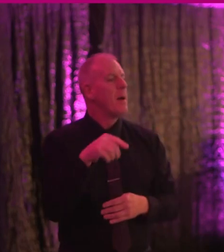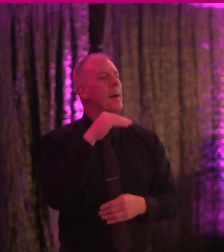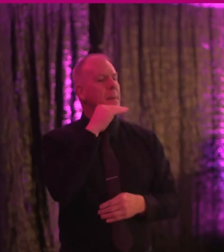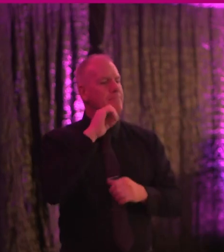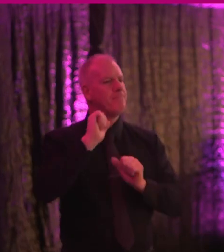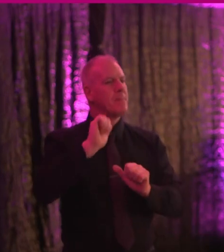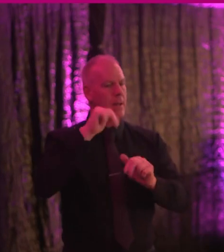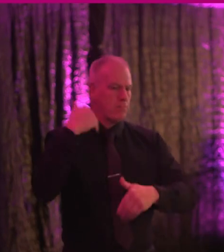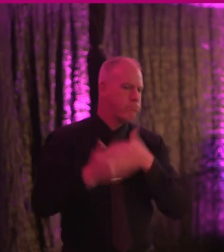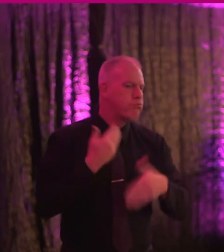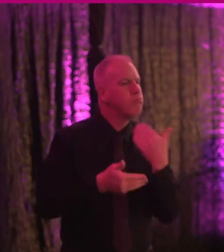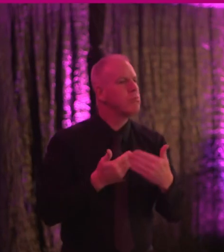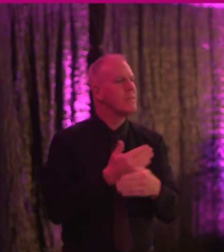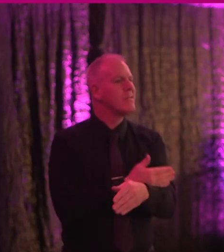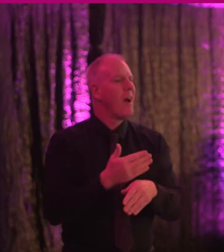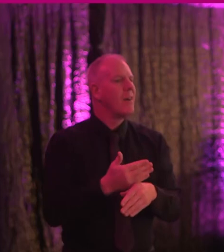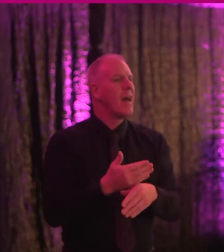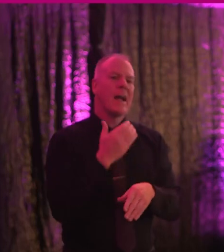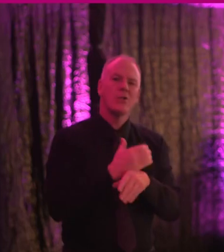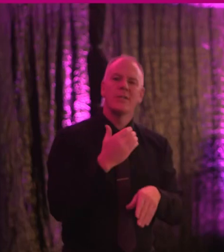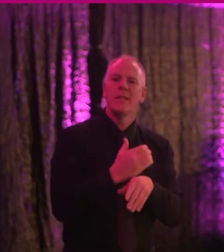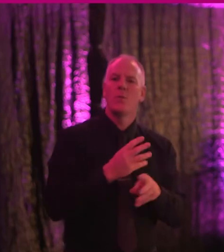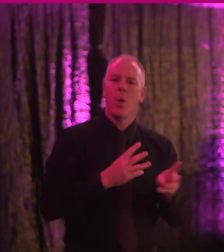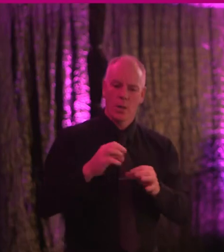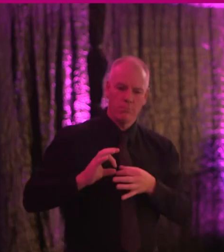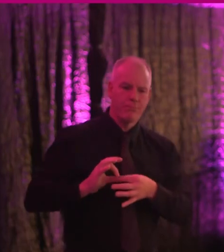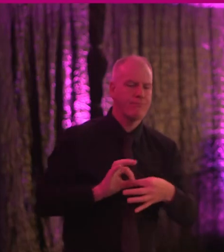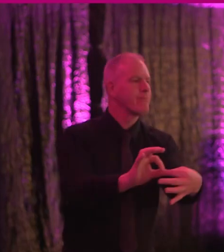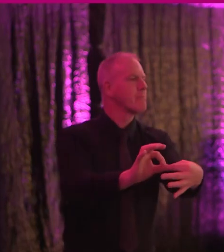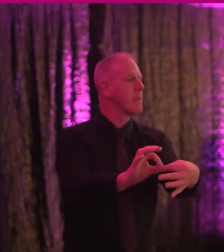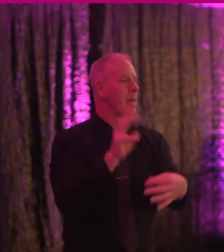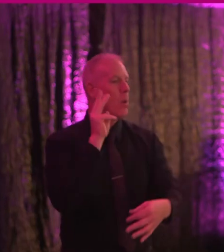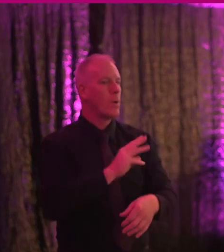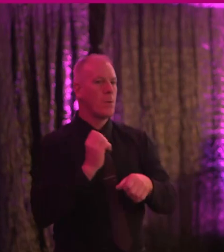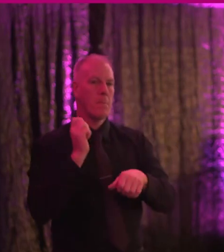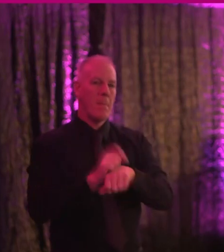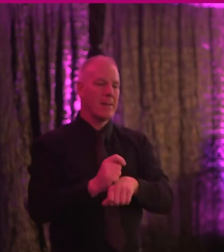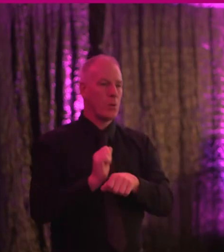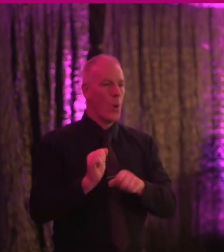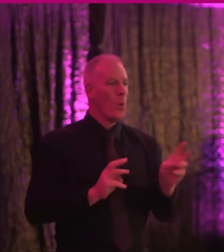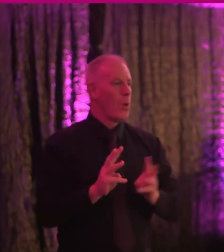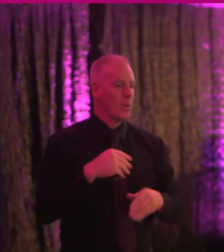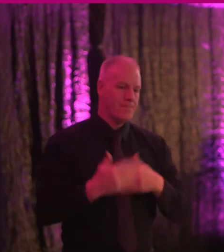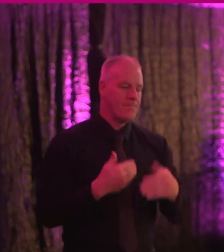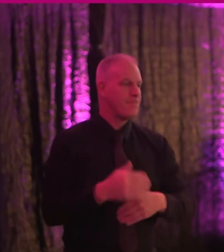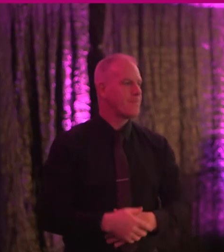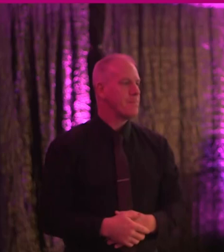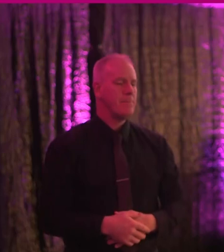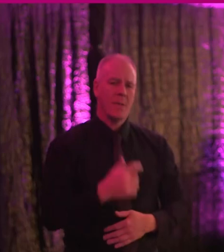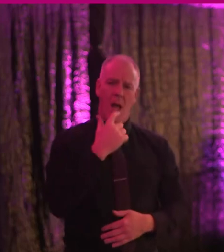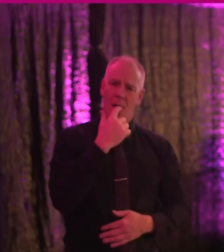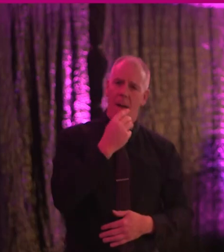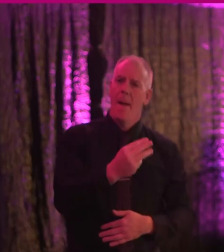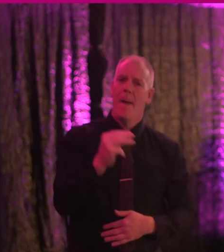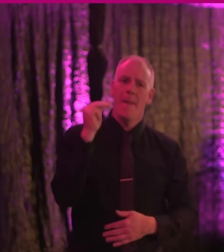she can hit the ground running and bring continuity. And I wish her all the best in the role. And I think it's awful important to have